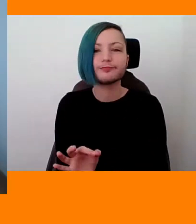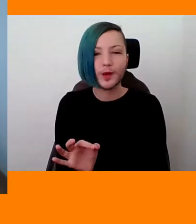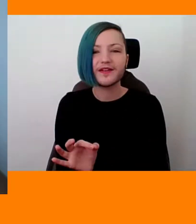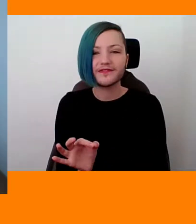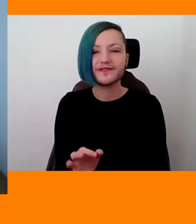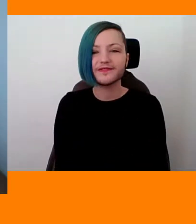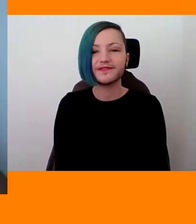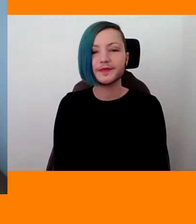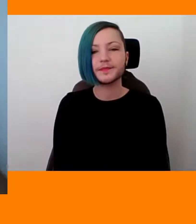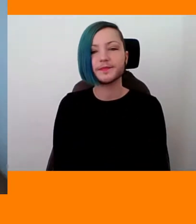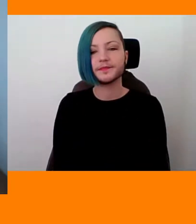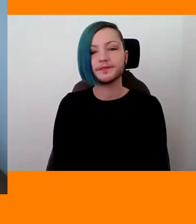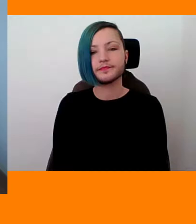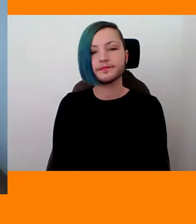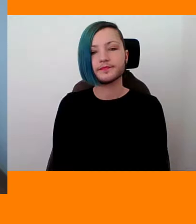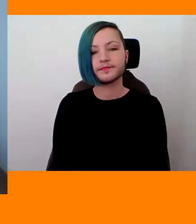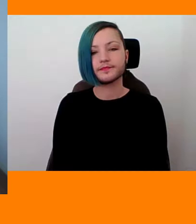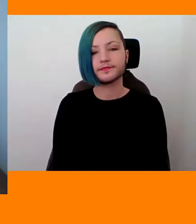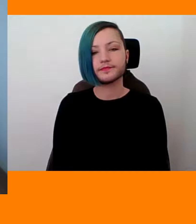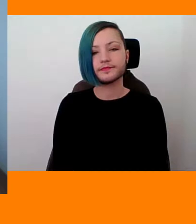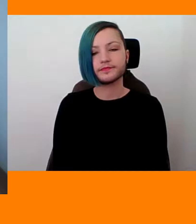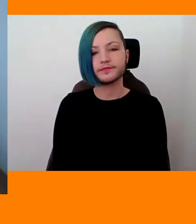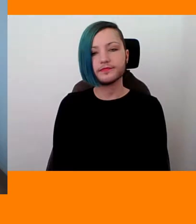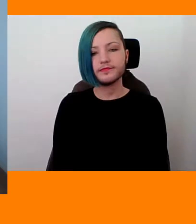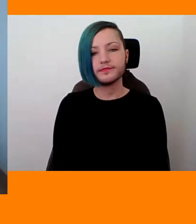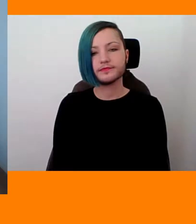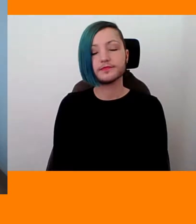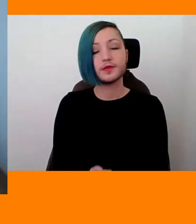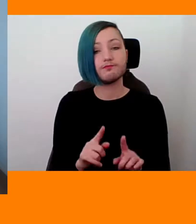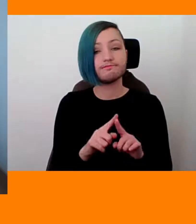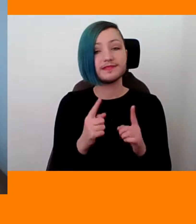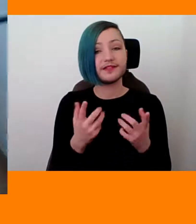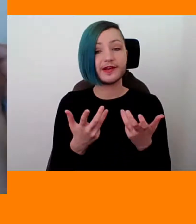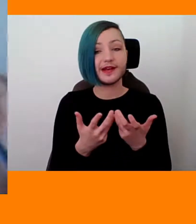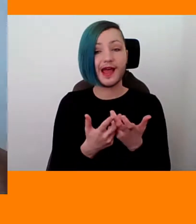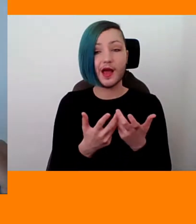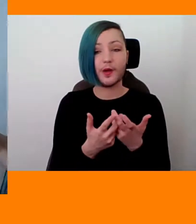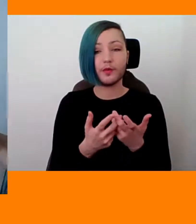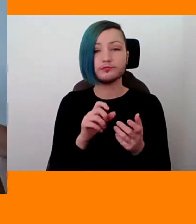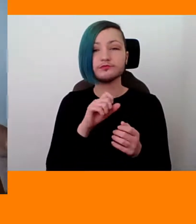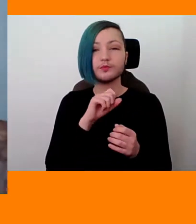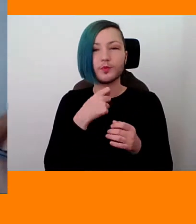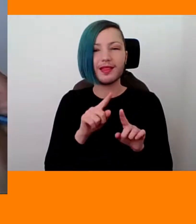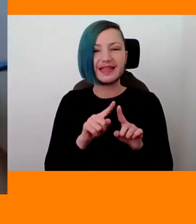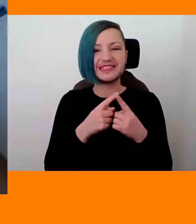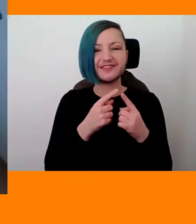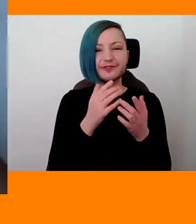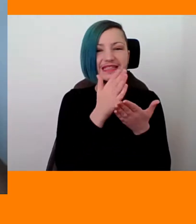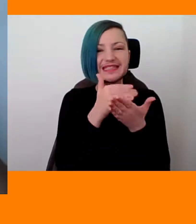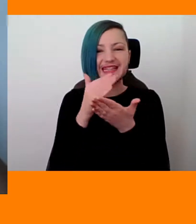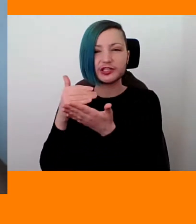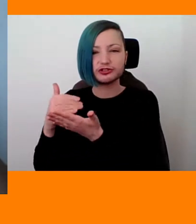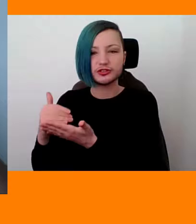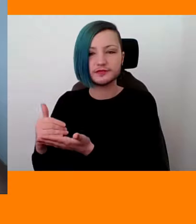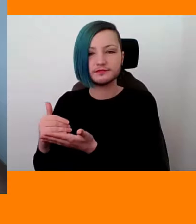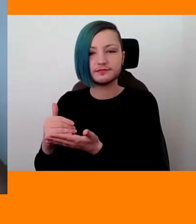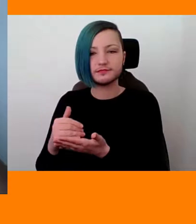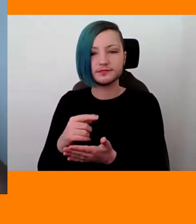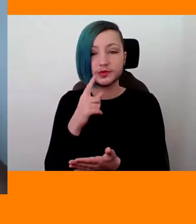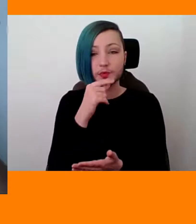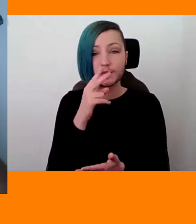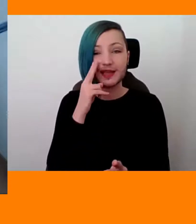So the difference here is that it's going to be cut off in sections. So if you can see where the